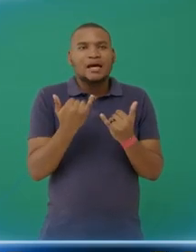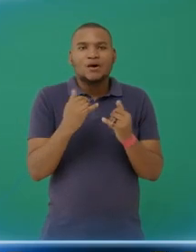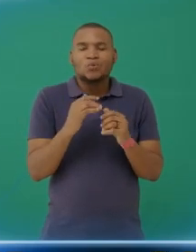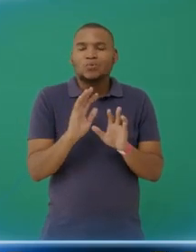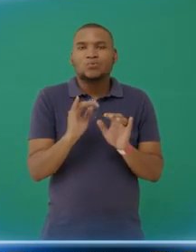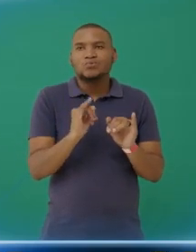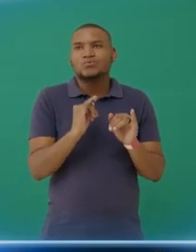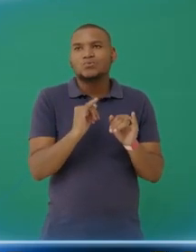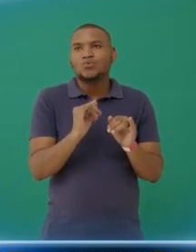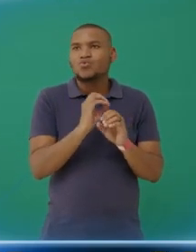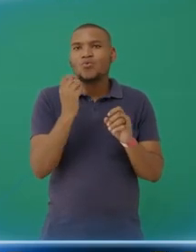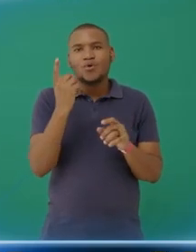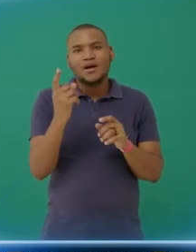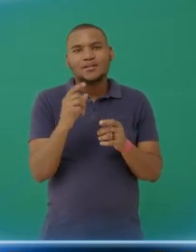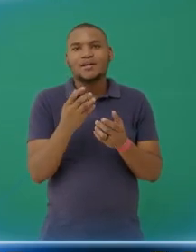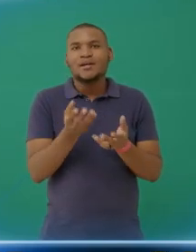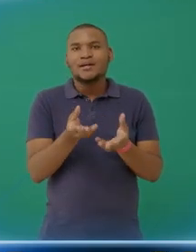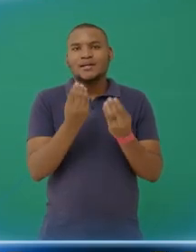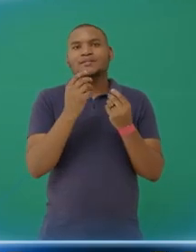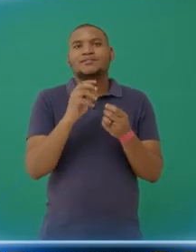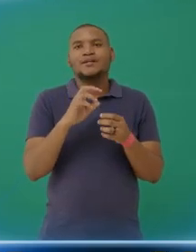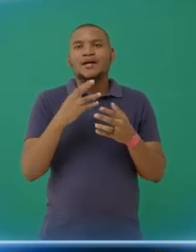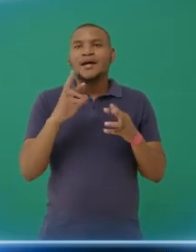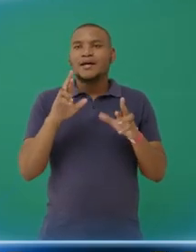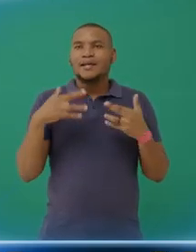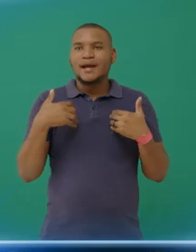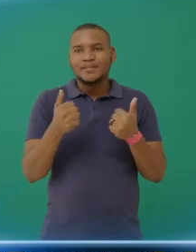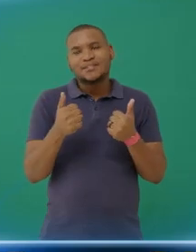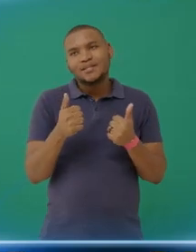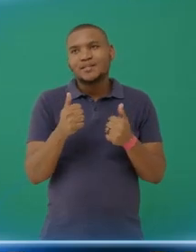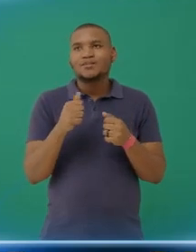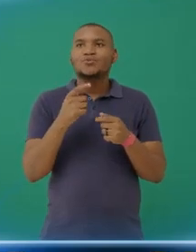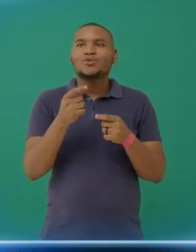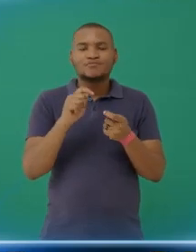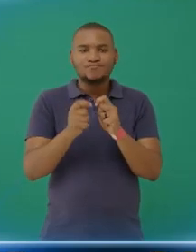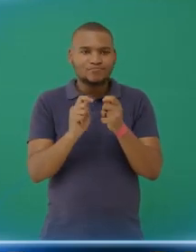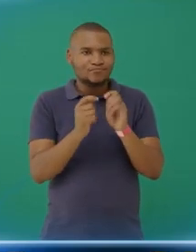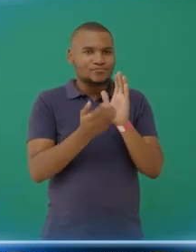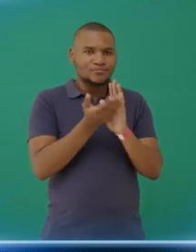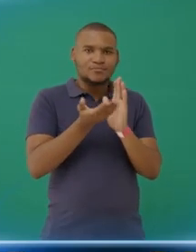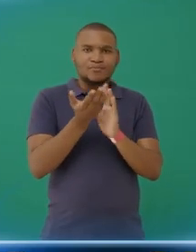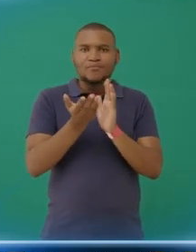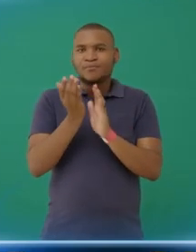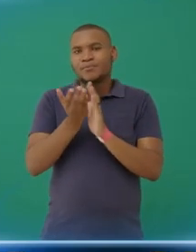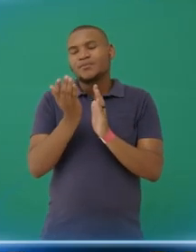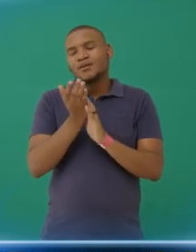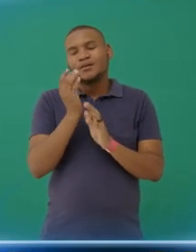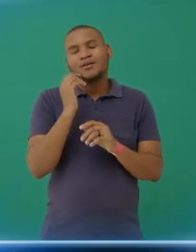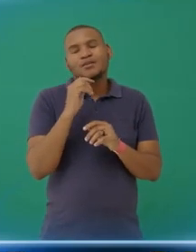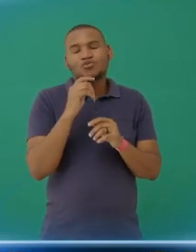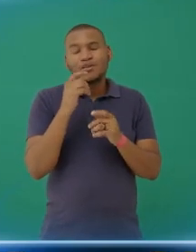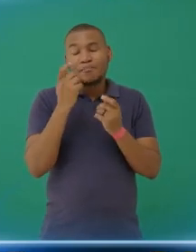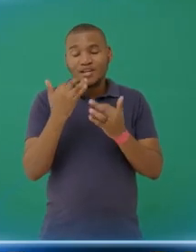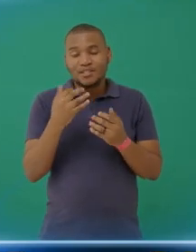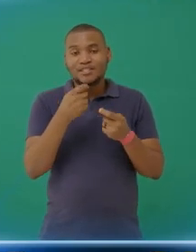gets rehabilitated. So we will spend a lot of time and effort revamping the correctional services regime so that the budget is spent on that which it